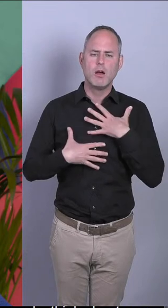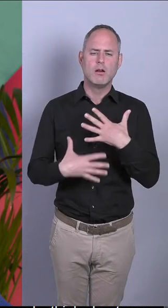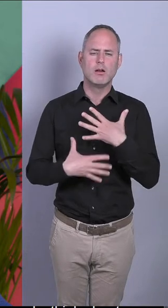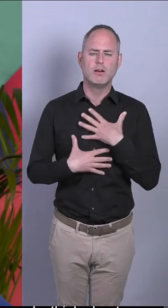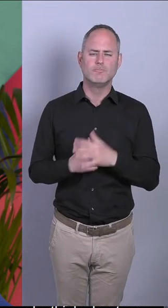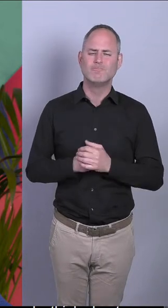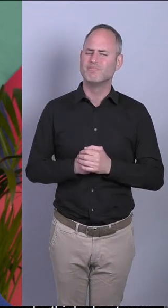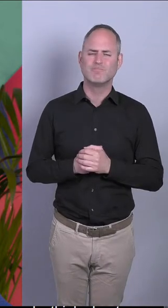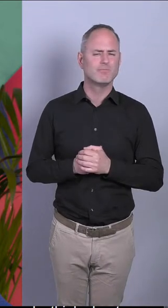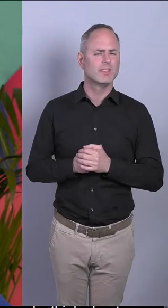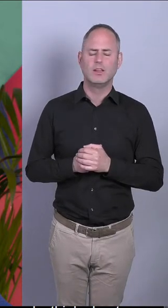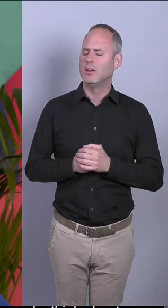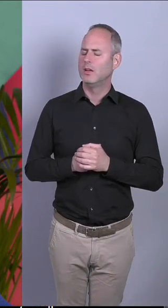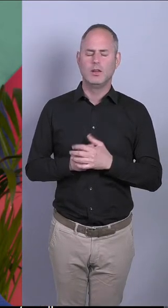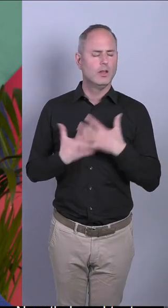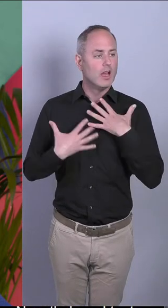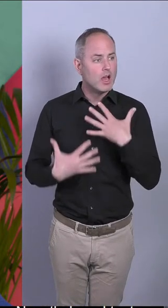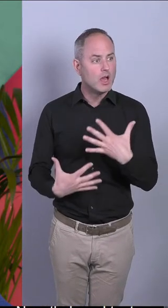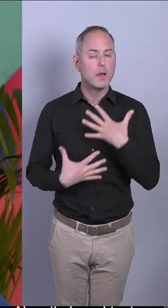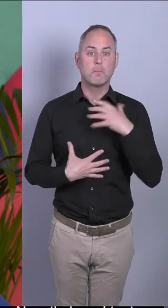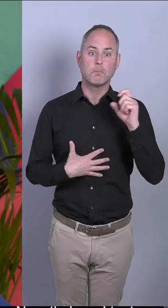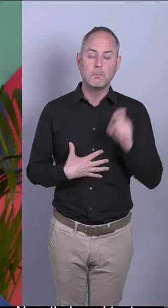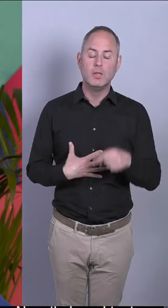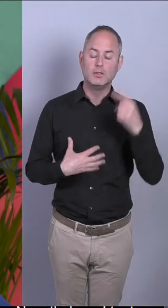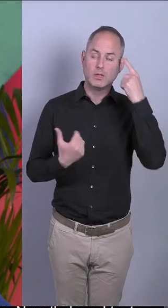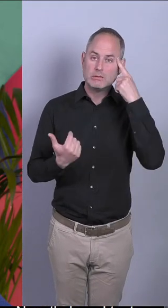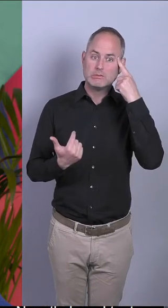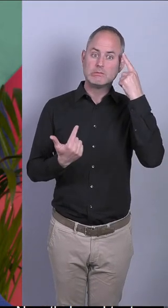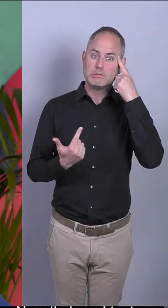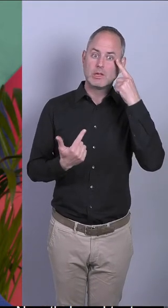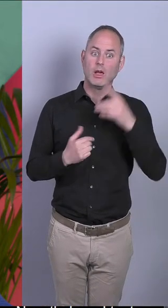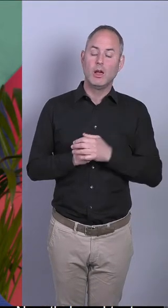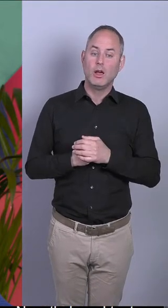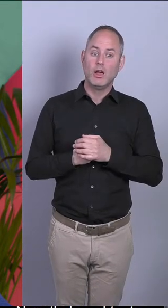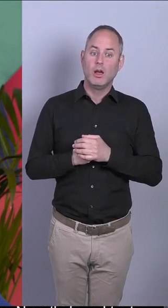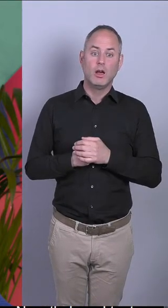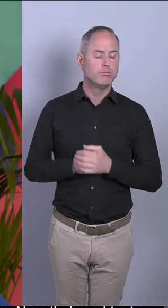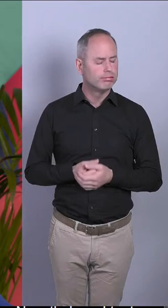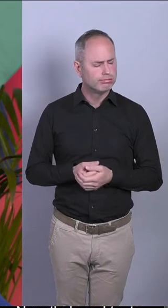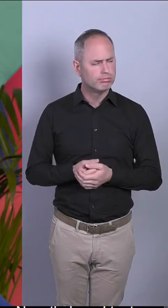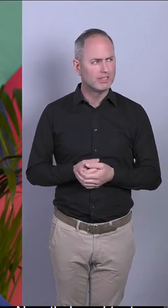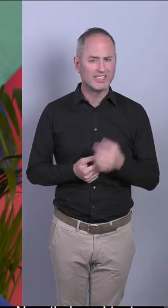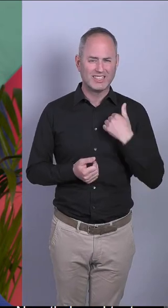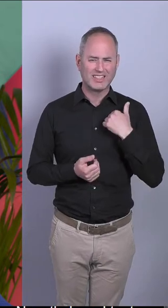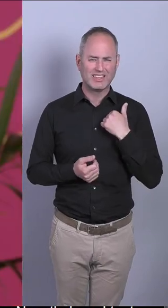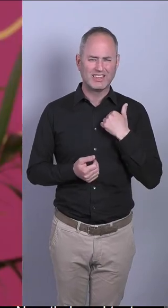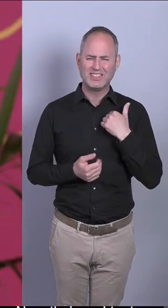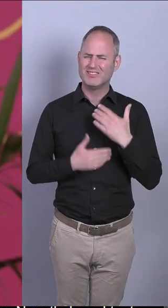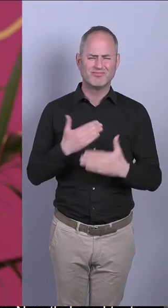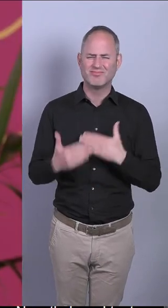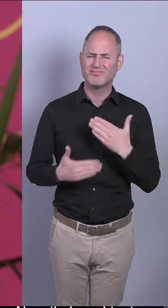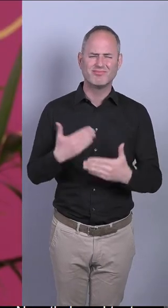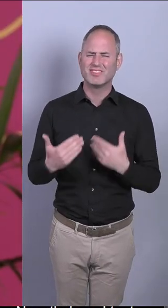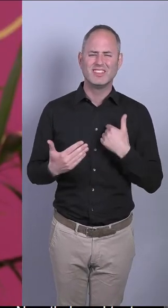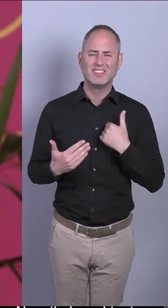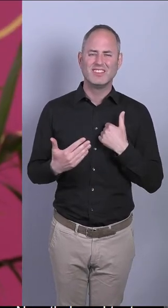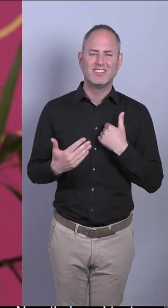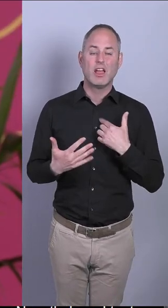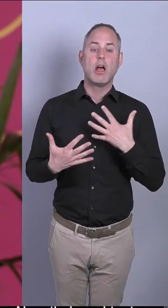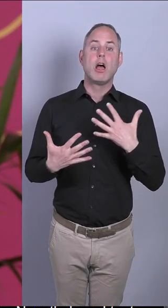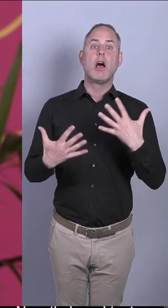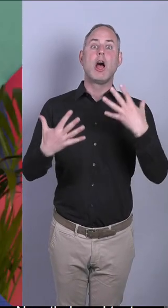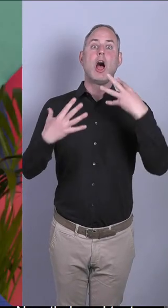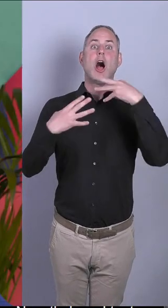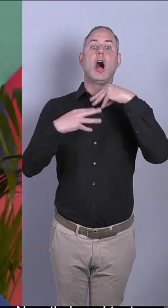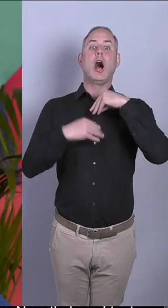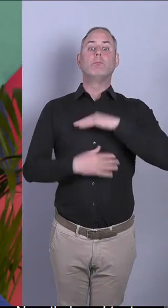As I said, breathing is super important in Pilates. Sometimes you need to breathe in, and other times you need to breathe out. And to make sure everyone in the class gets what